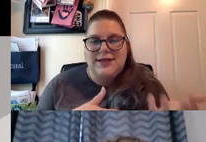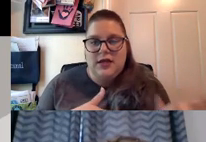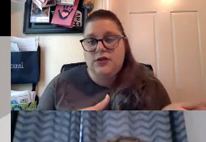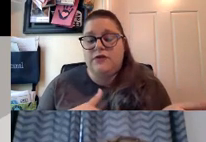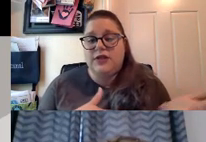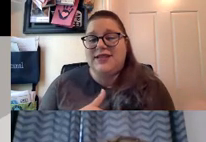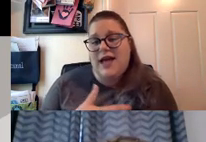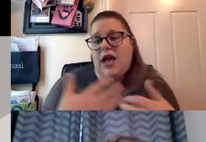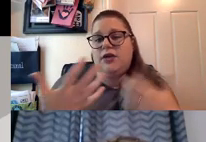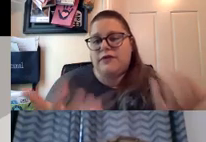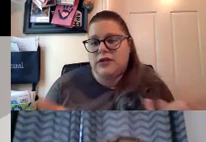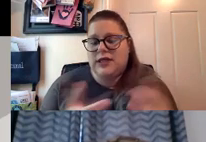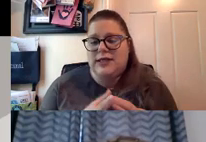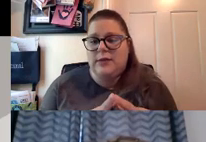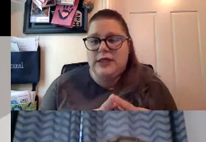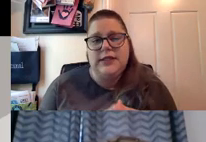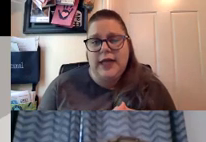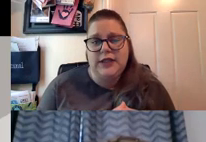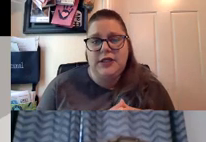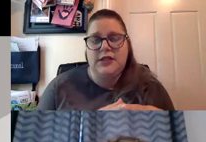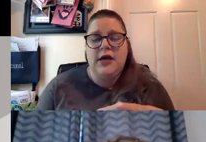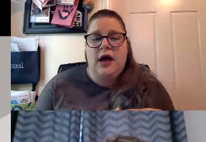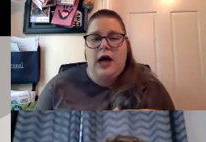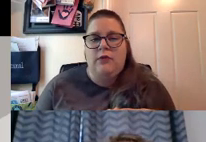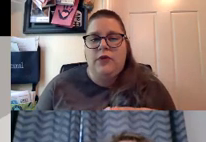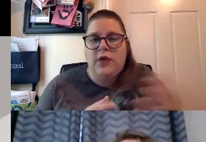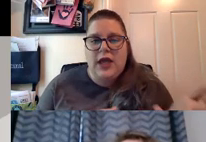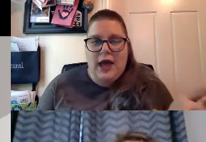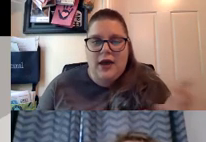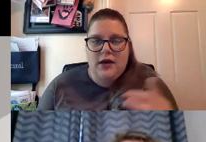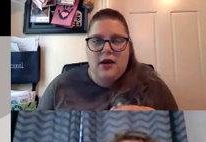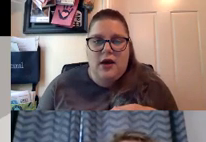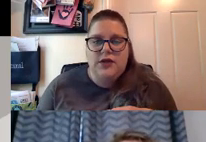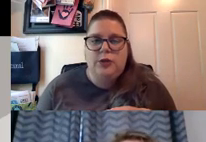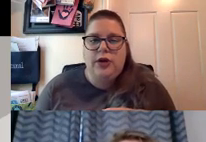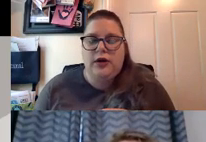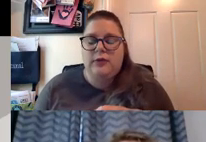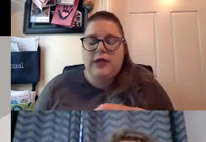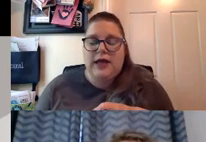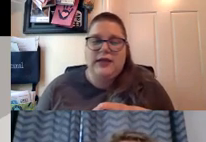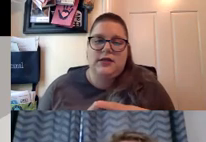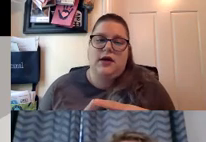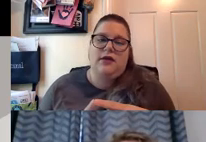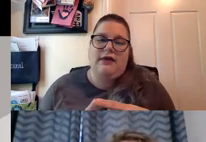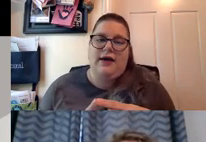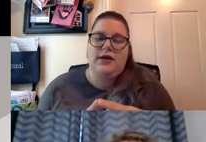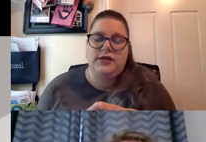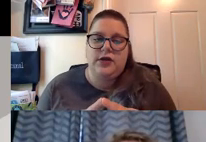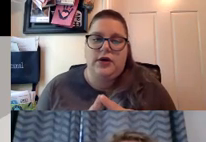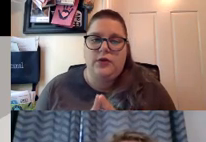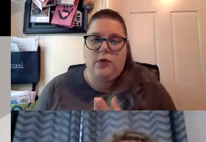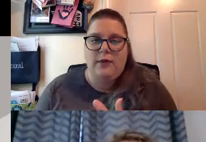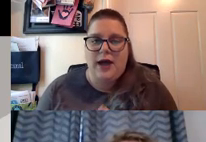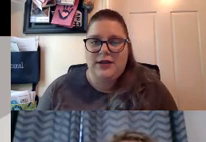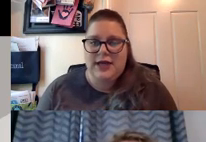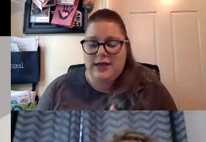universal design, universal accessibility standards. The WCAG 2.0 compliance, that is